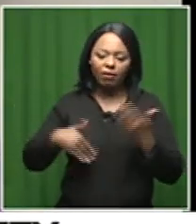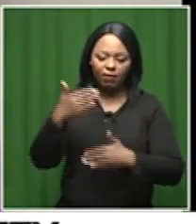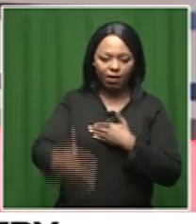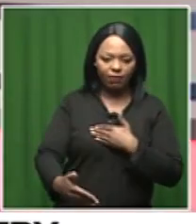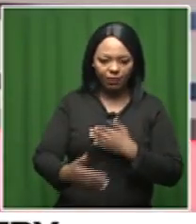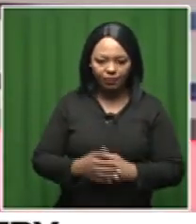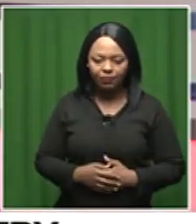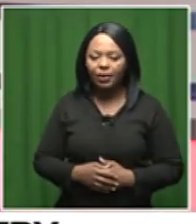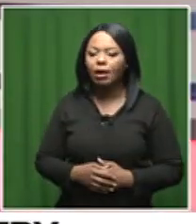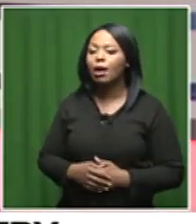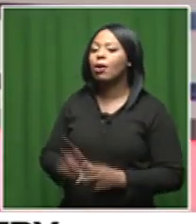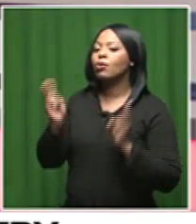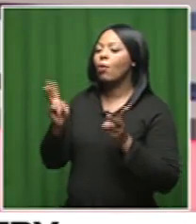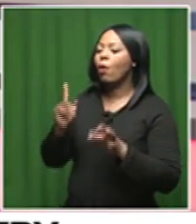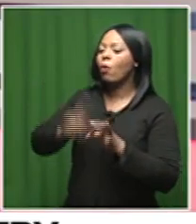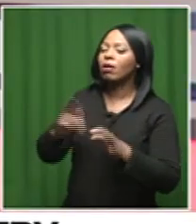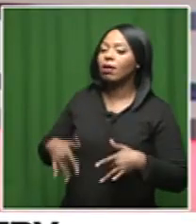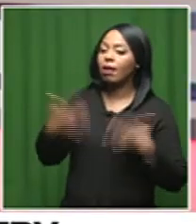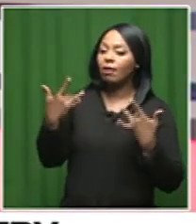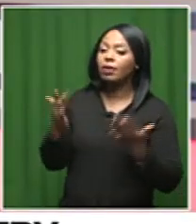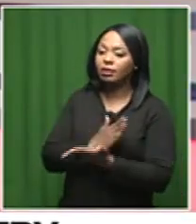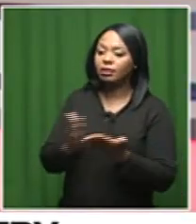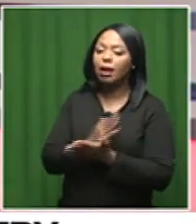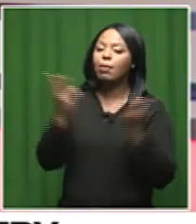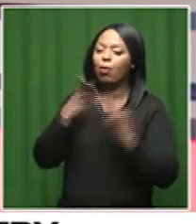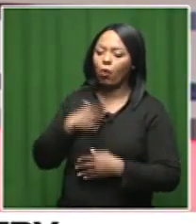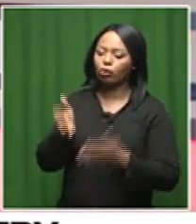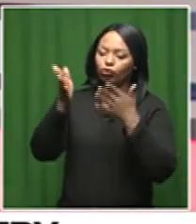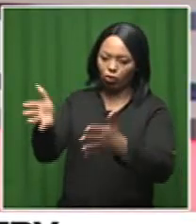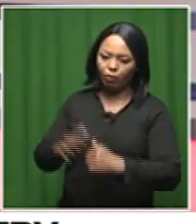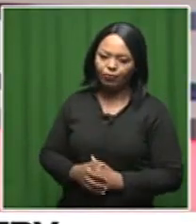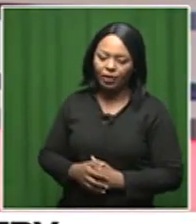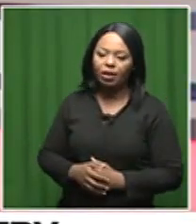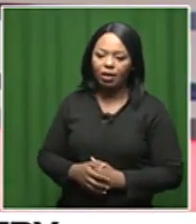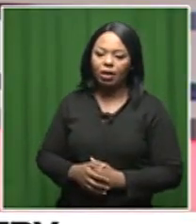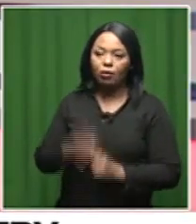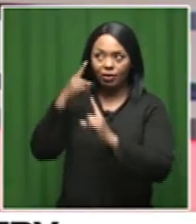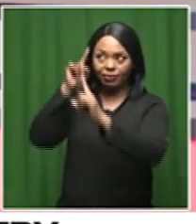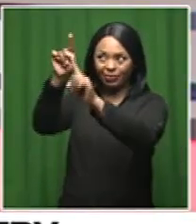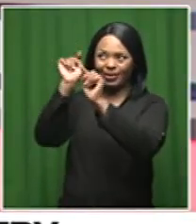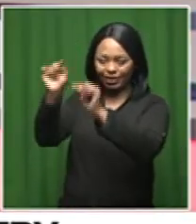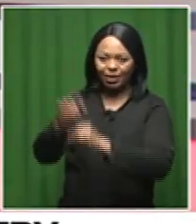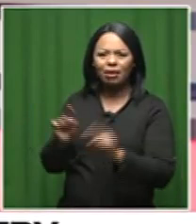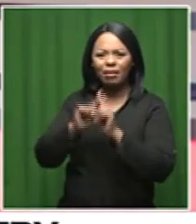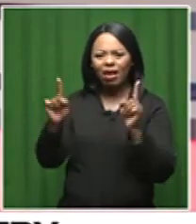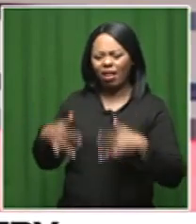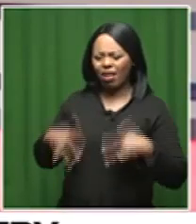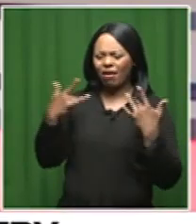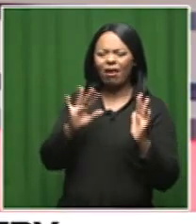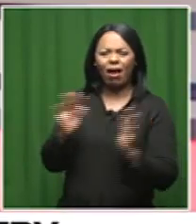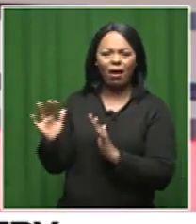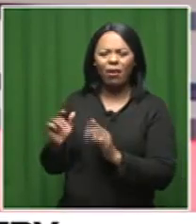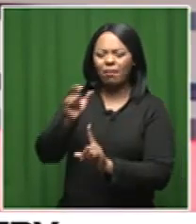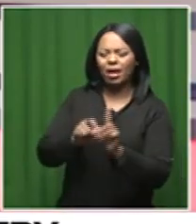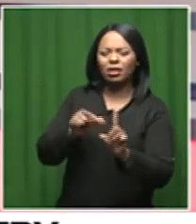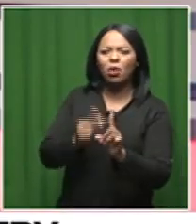Now, normal quality of life is something that a lot of people would want, and obviously what we strive for. But what does life look like for patients that